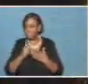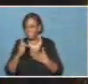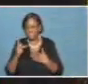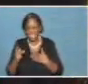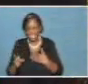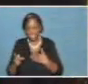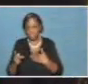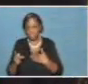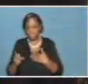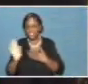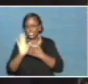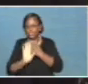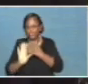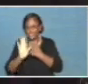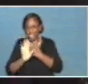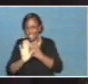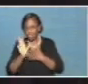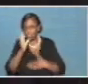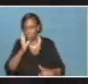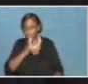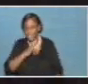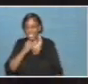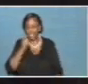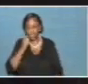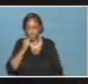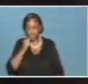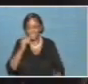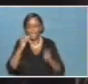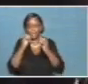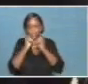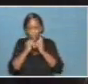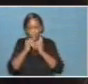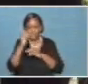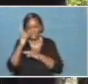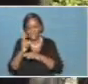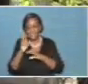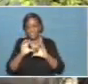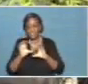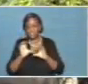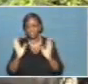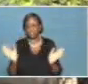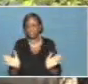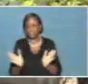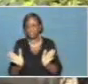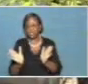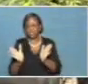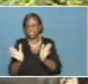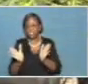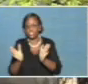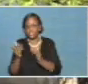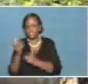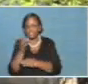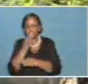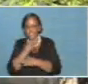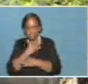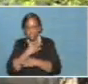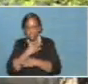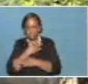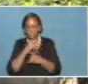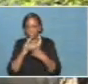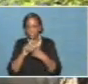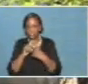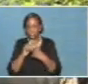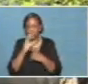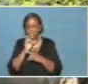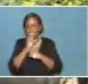their role to protect women and girls, and that more must be done to empower females to promote their economic independence.